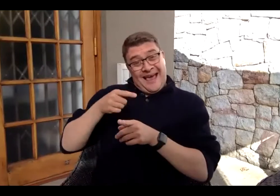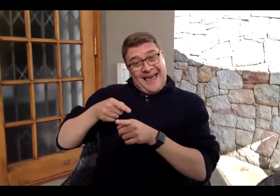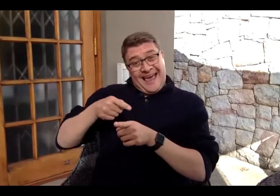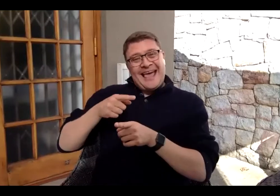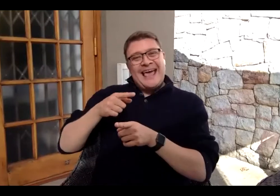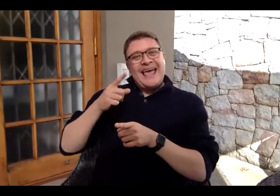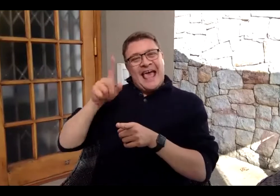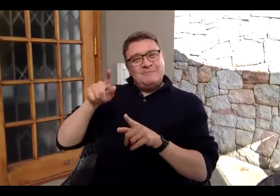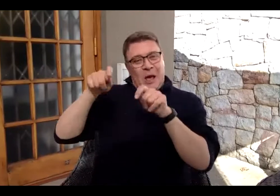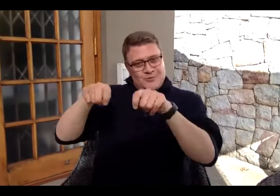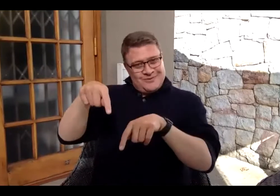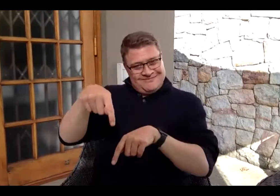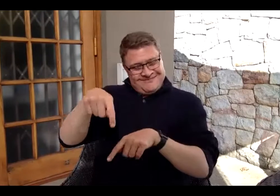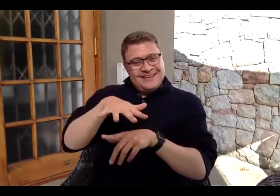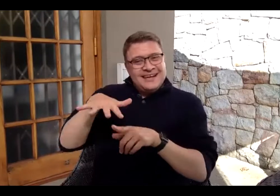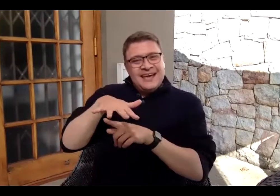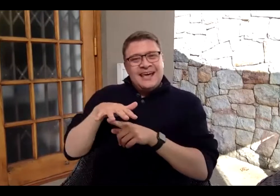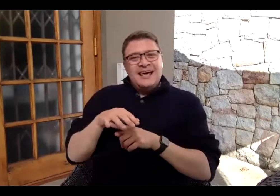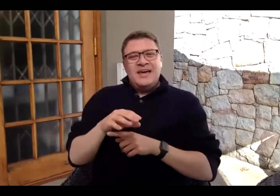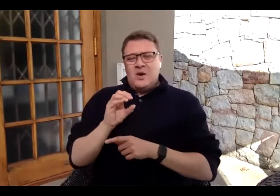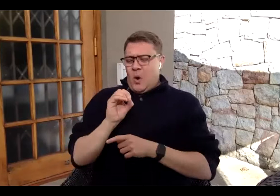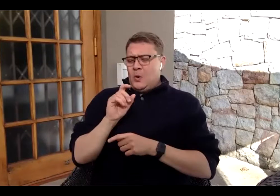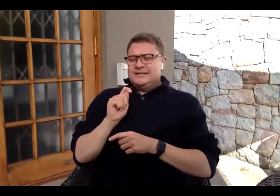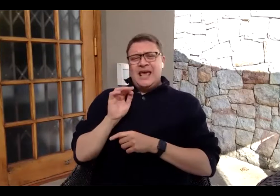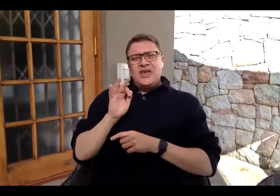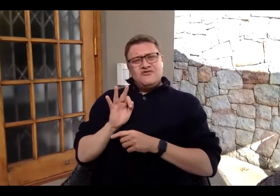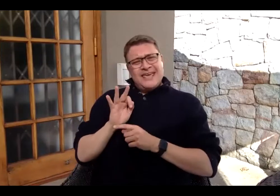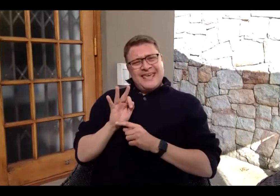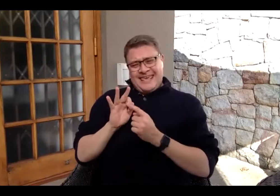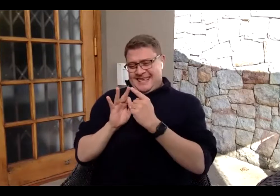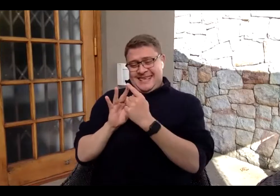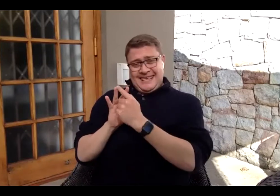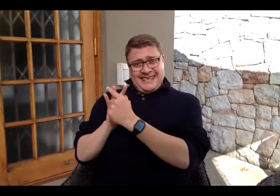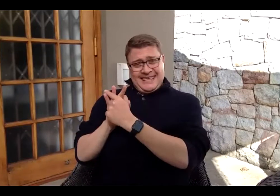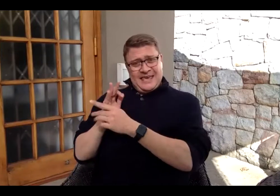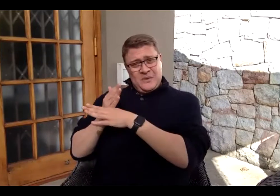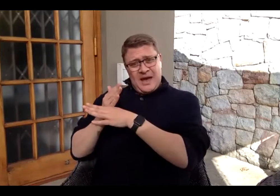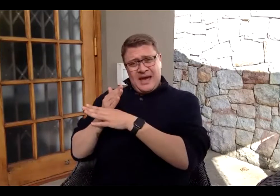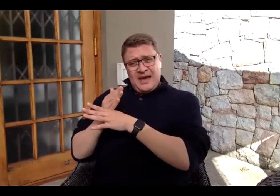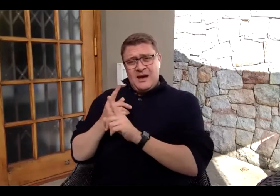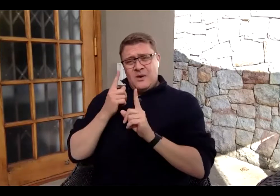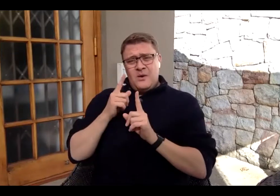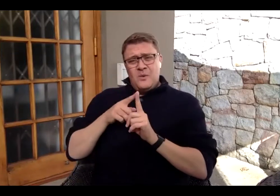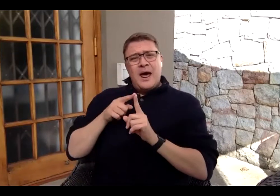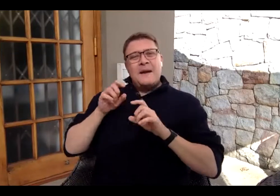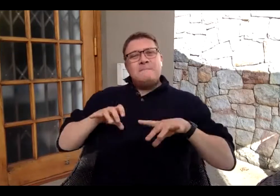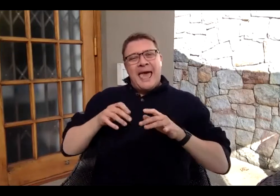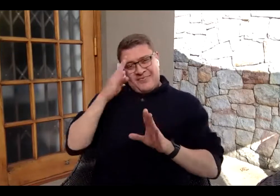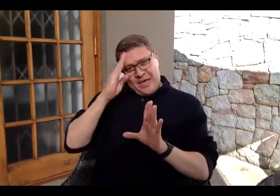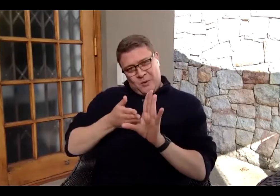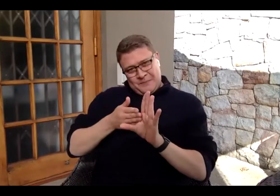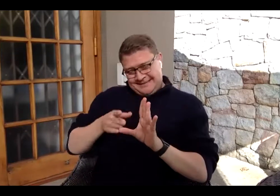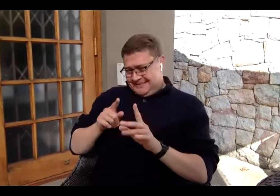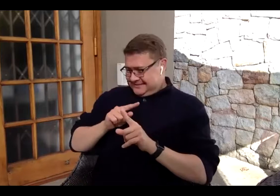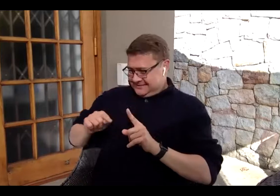by 3 OTs and 1 I don't know in English what it is, play therapist. There we go. Sorry, I was